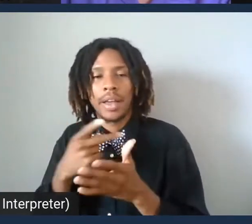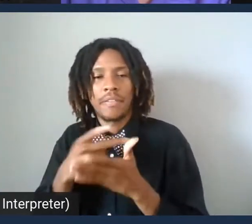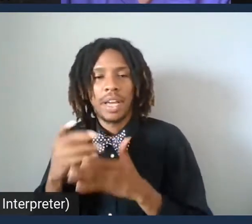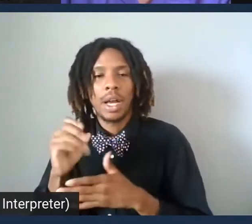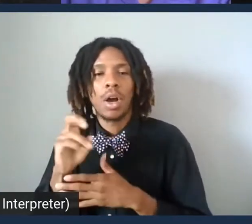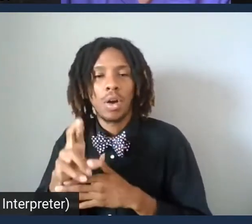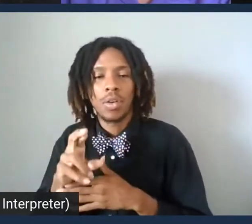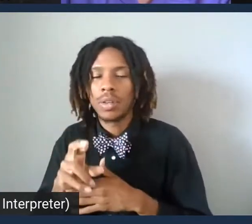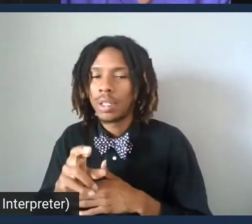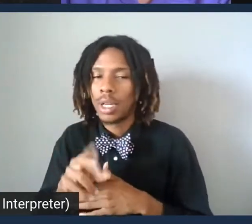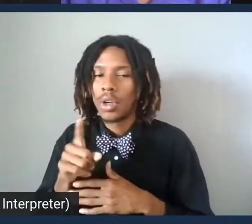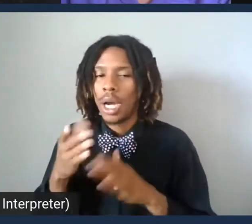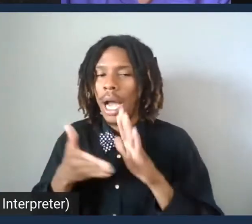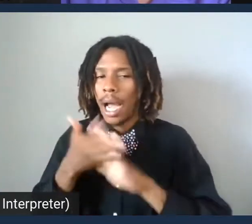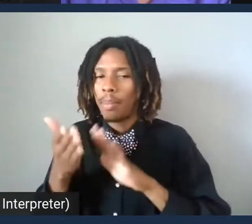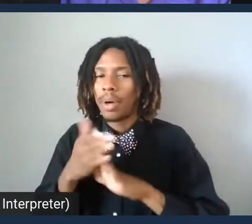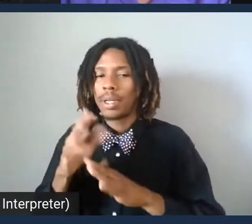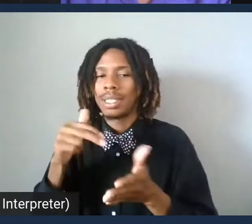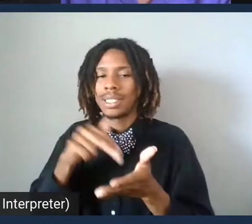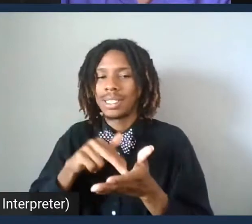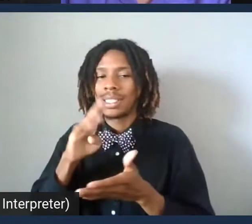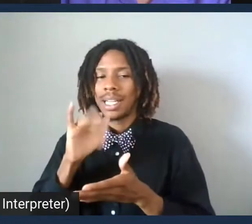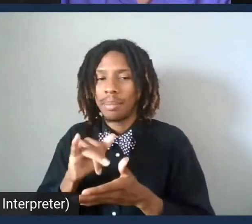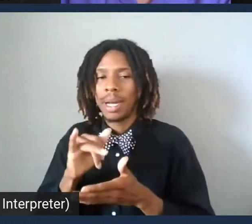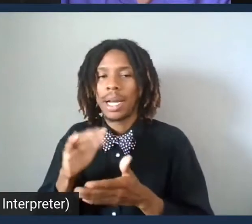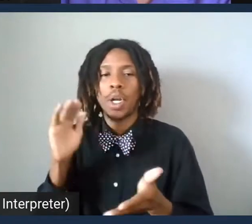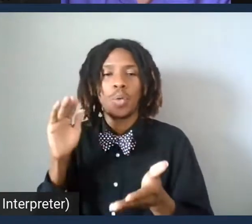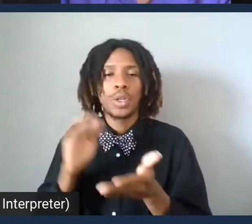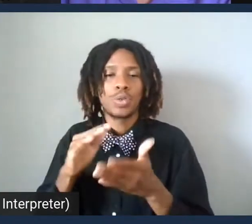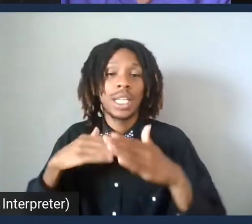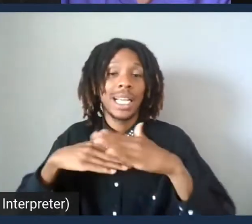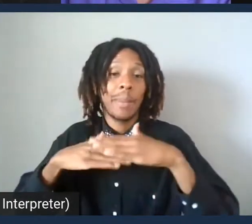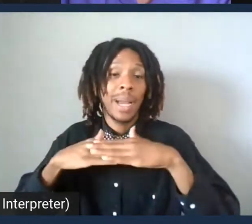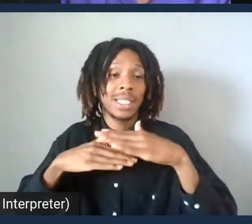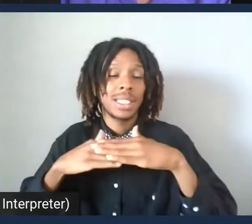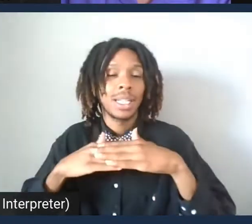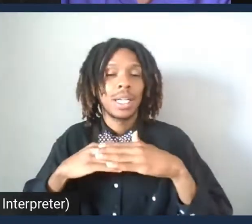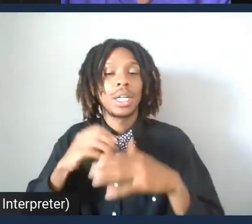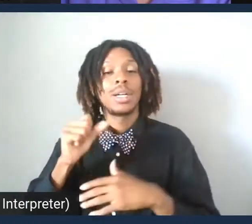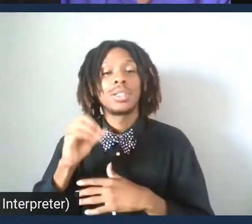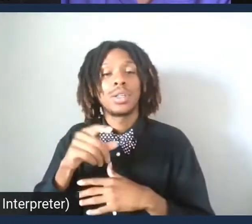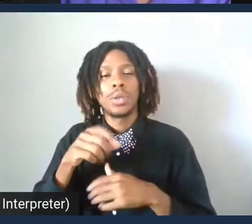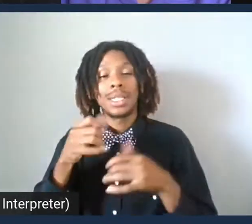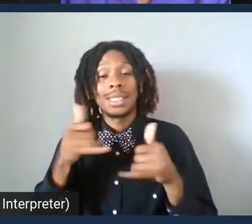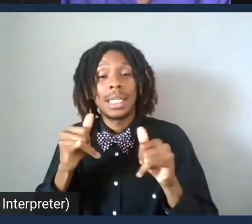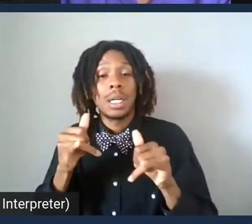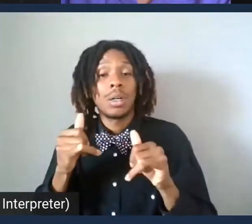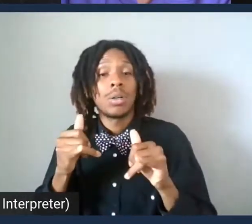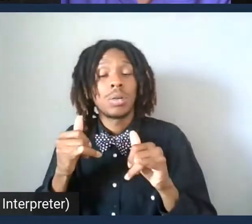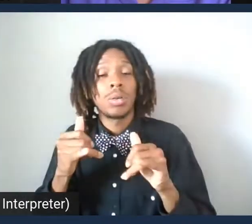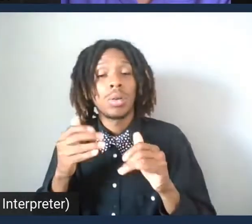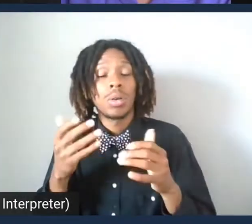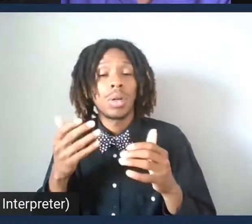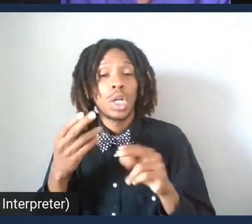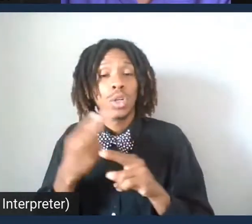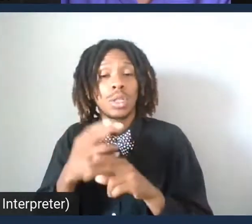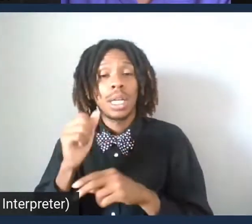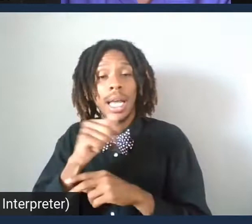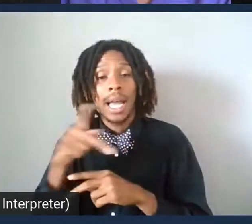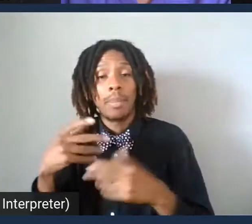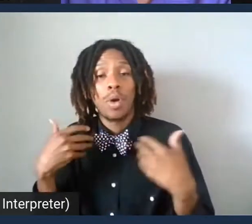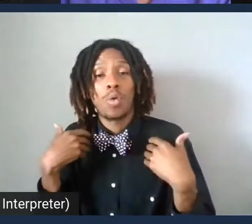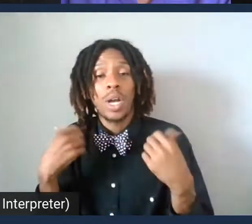have you can operate your standby in a reduced capacity. So in that case, you can still use application